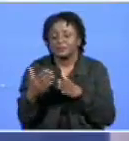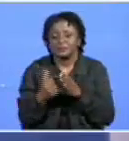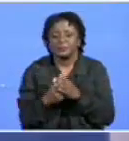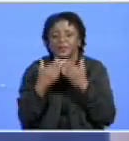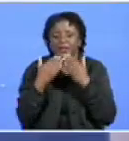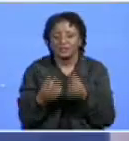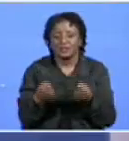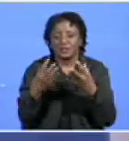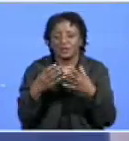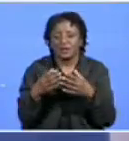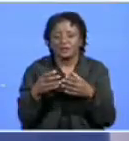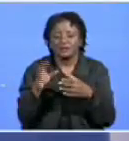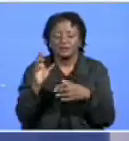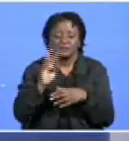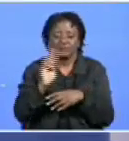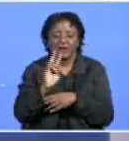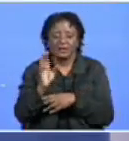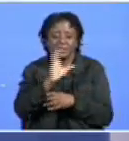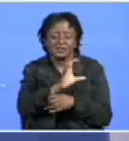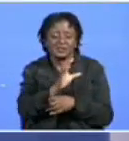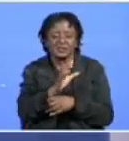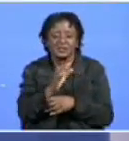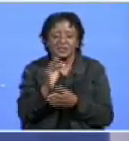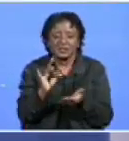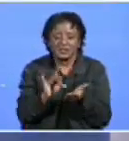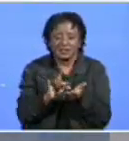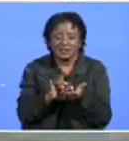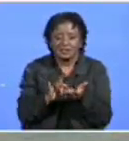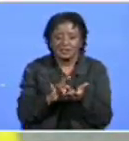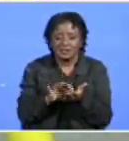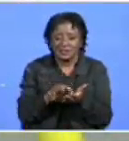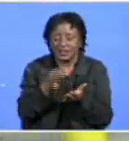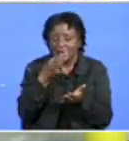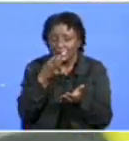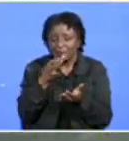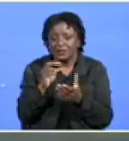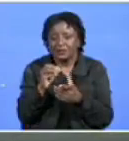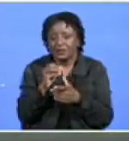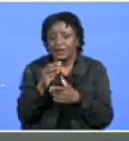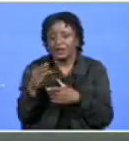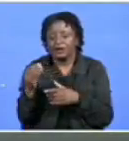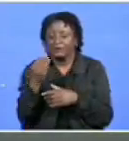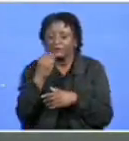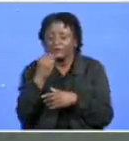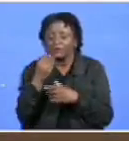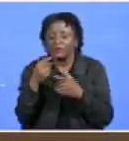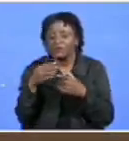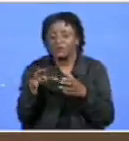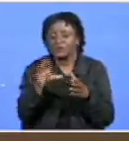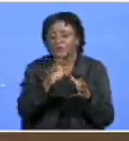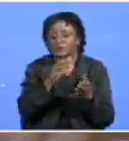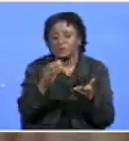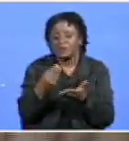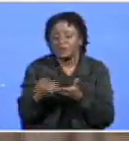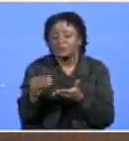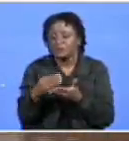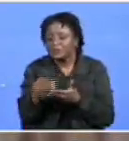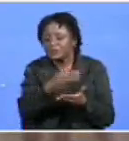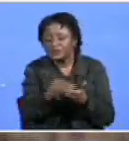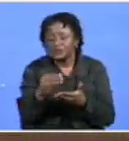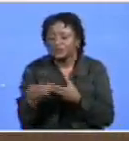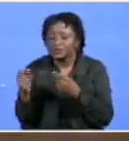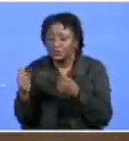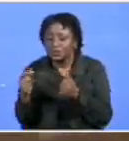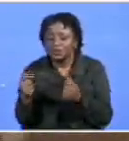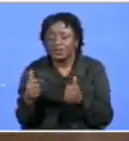Thanks a lot, Catherine. Vitamin C, the tablet or the fruit, is going off the shelves pretty quickly as Bahamians take preventative measures to strengthen their